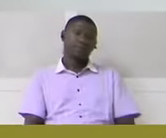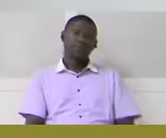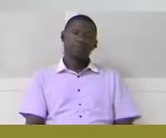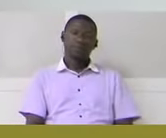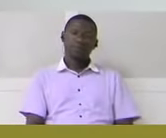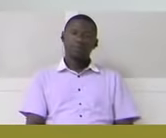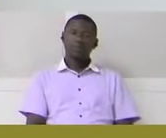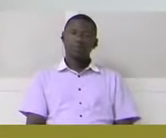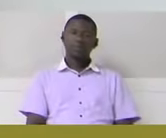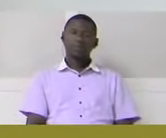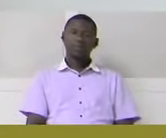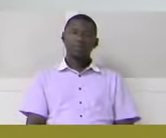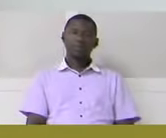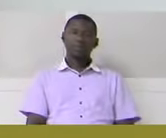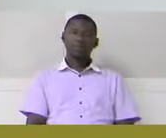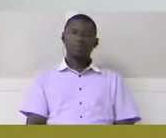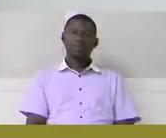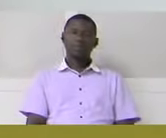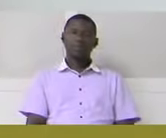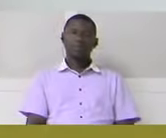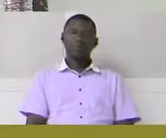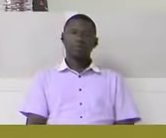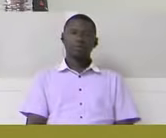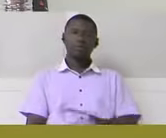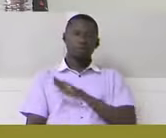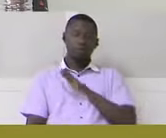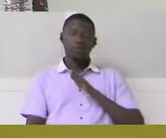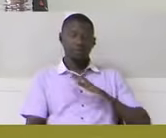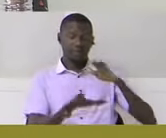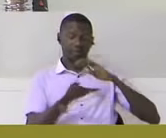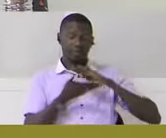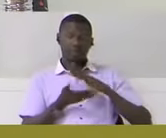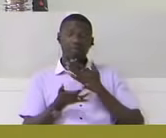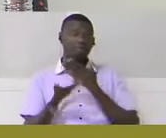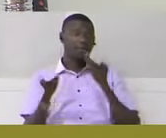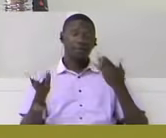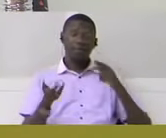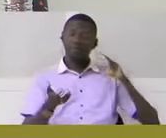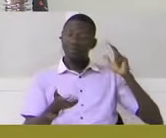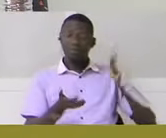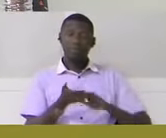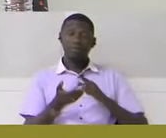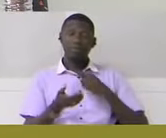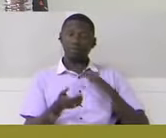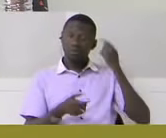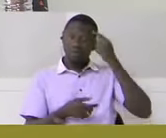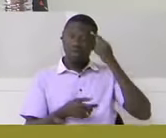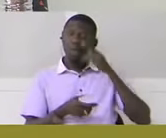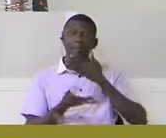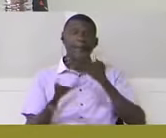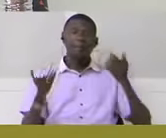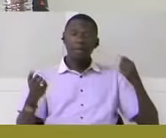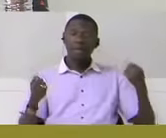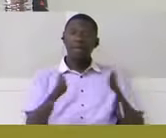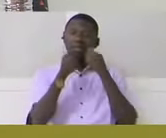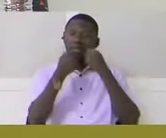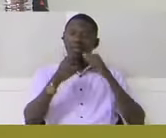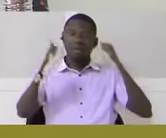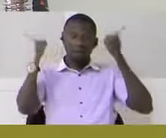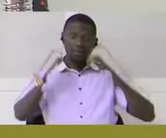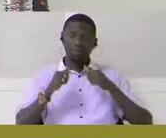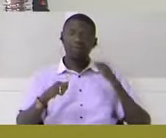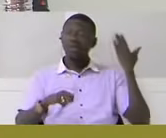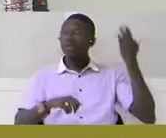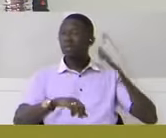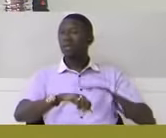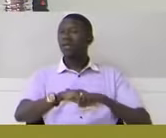ning biscuit fayo nyin na kur. We have received a lot of evidence to suggest that a lot of accidents happened during that time. Ma